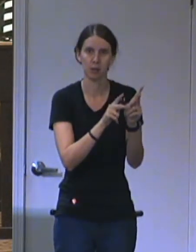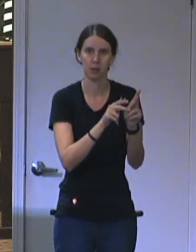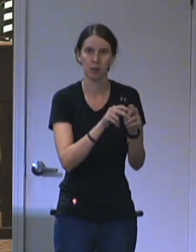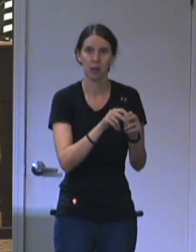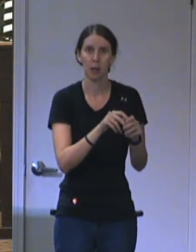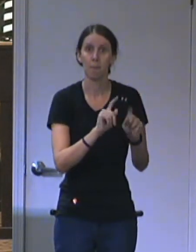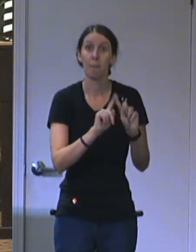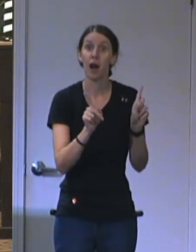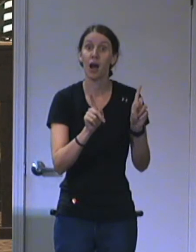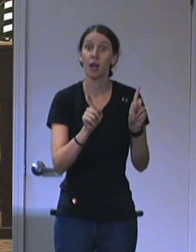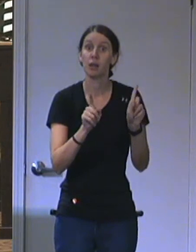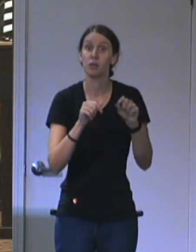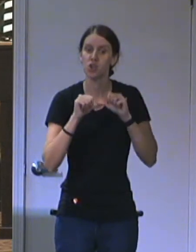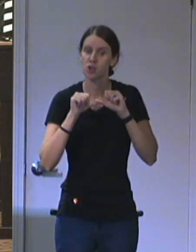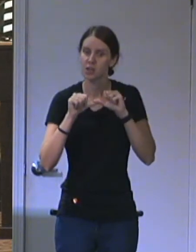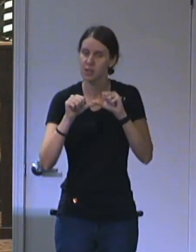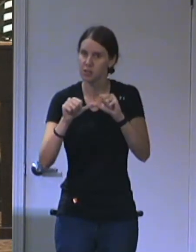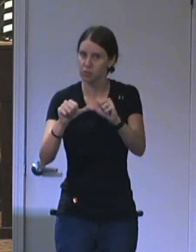going.